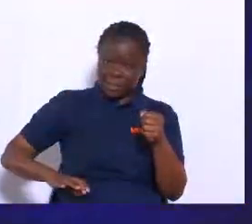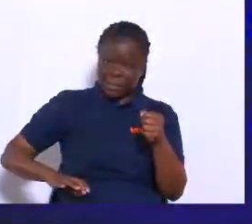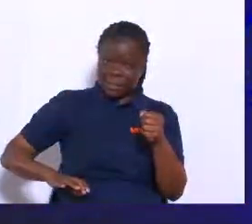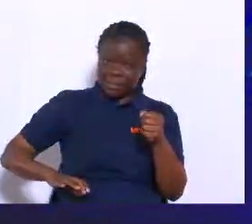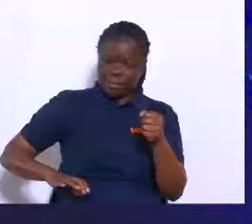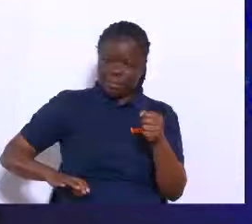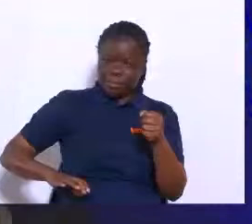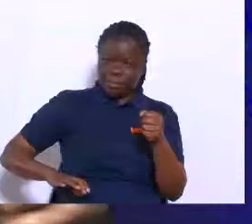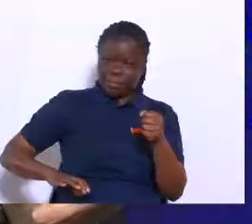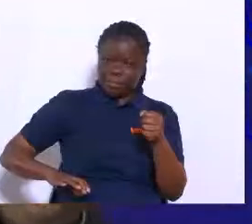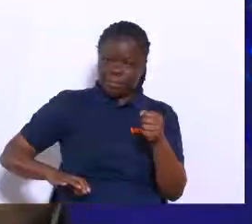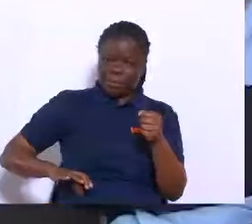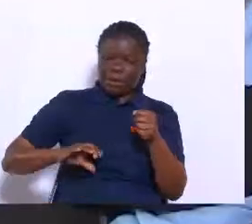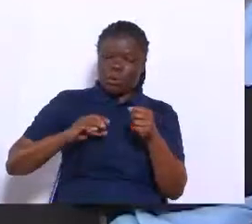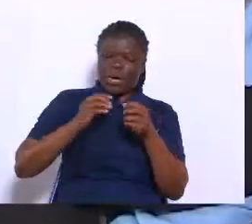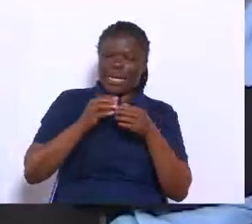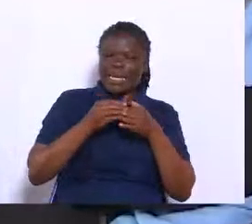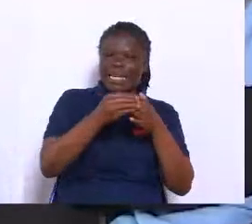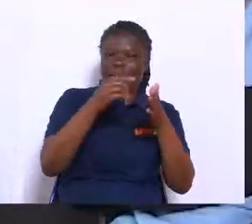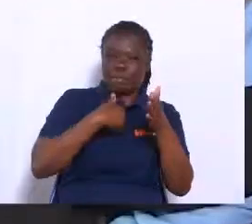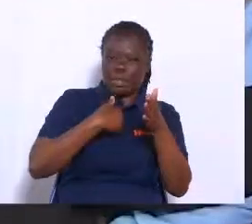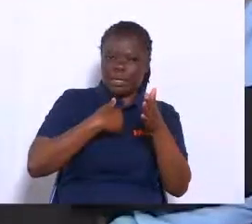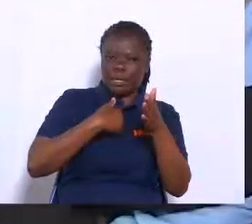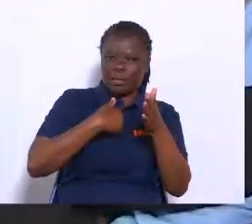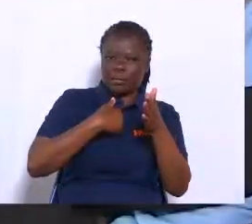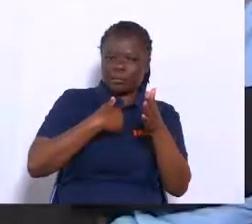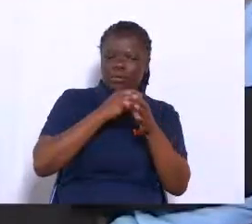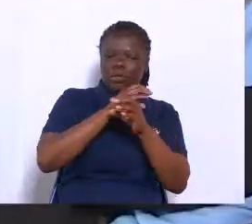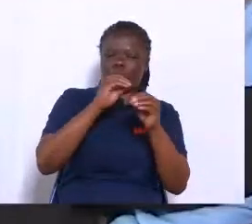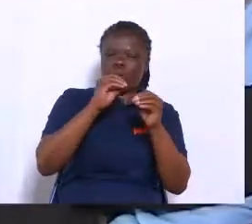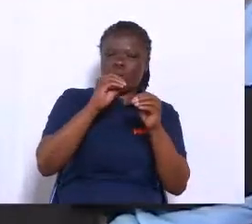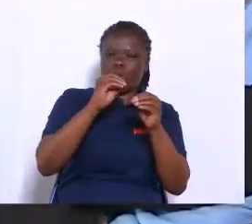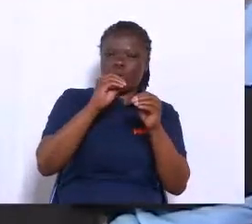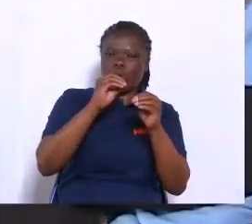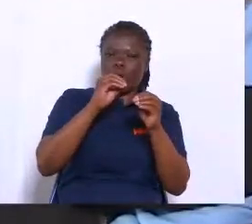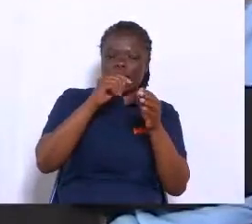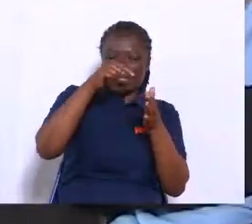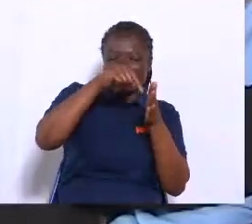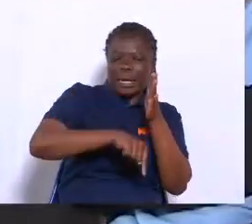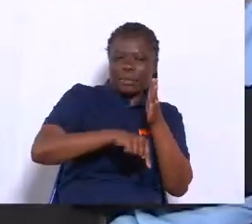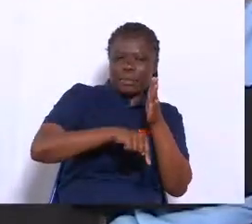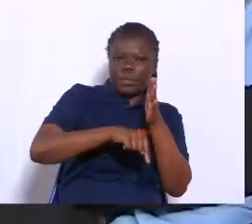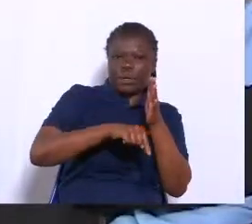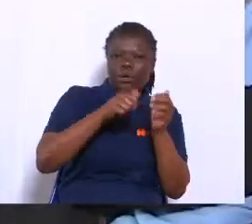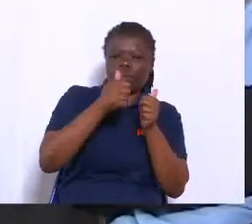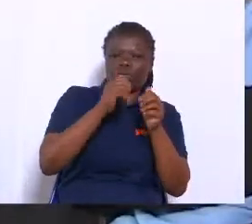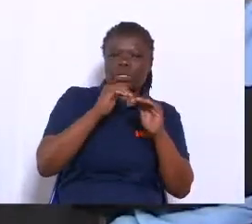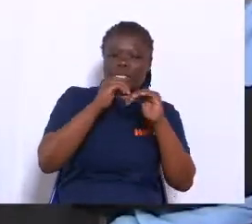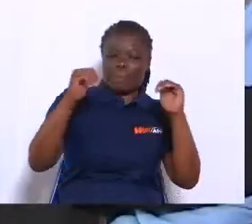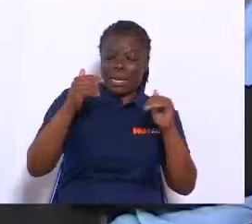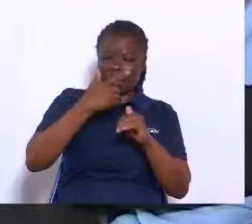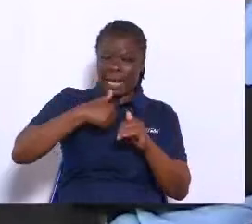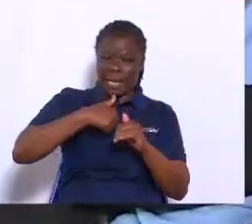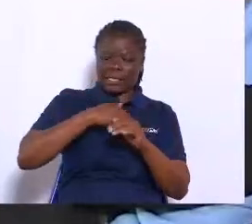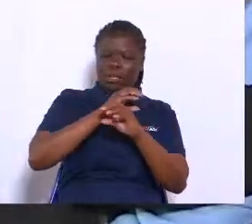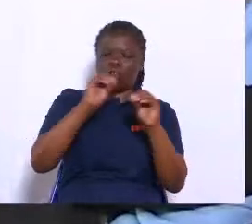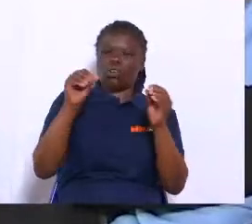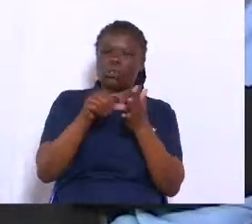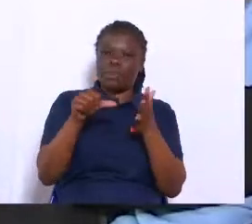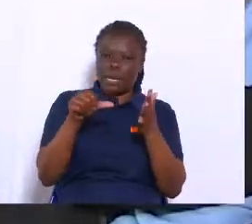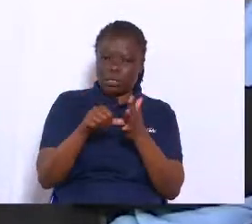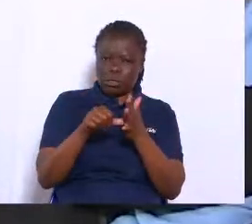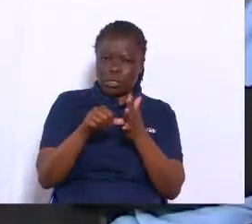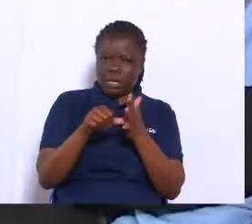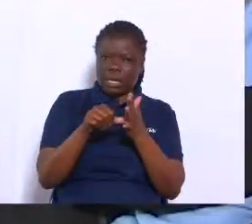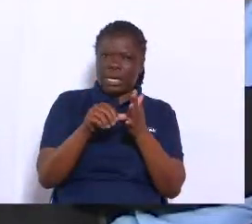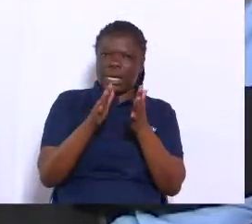neither height nor depth will separate us from the love of Christ, nor tribulation. And Pastor Wong